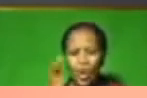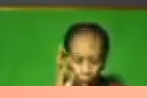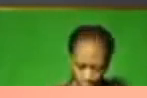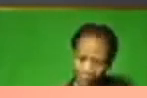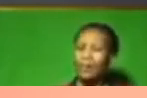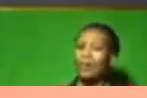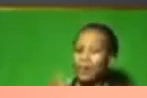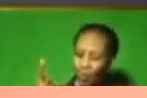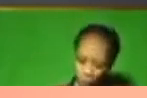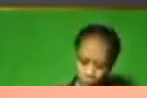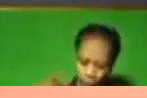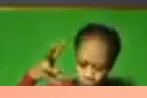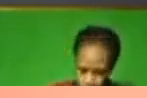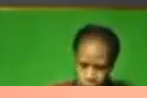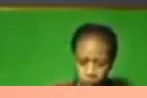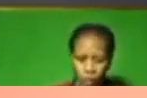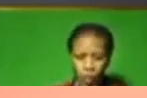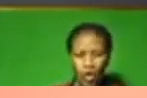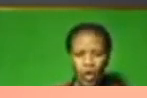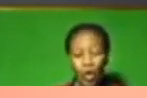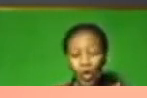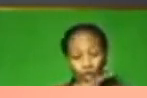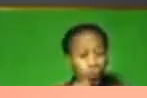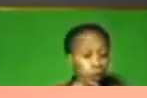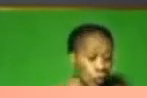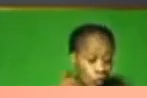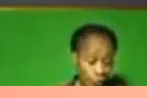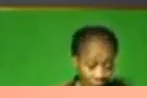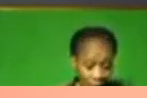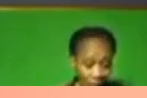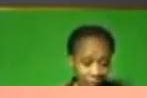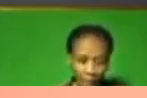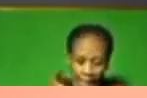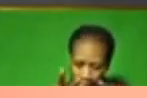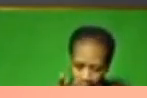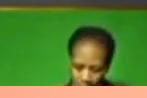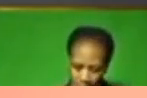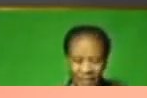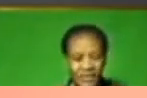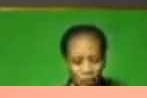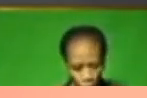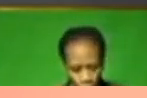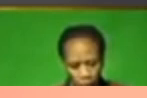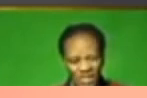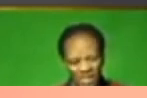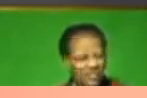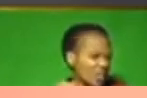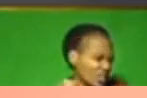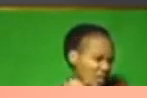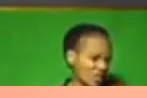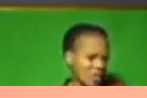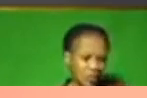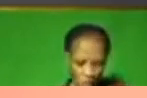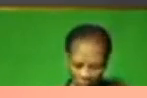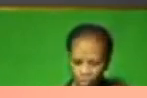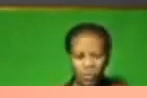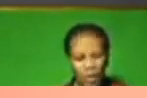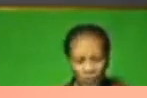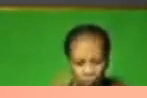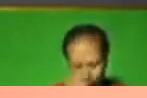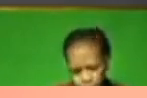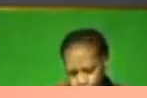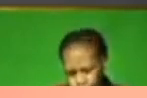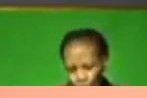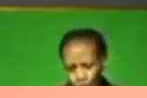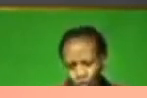continue to participate in the Ukraine Peace Forum, a group of countries committed to finding a solution